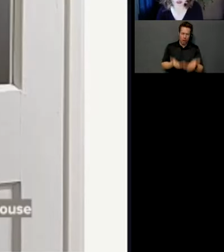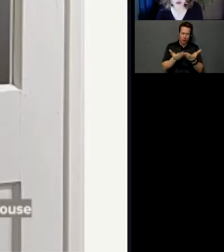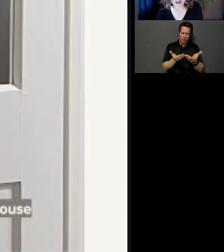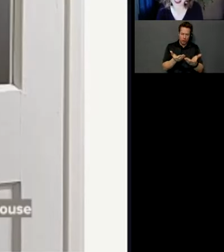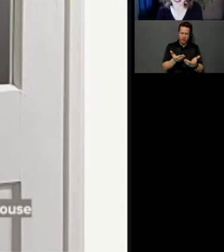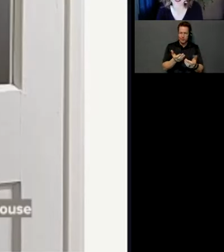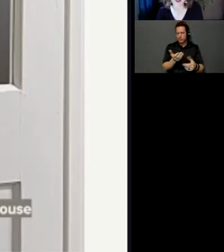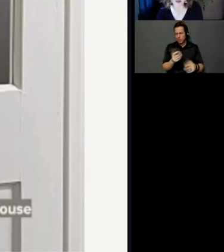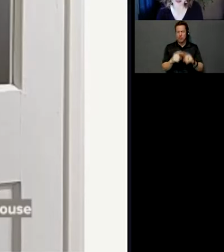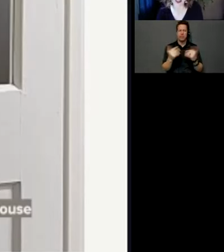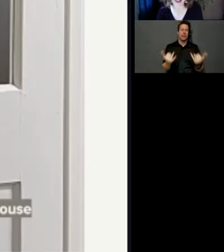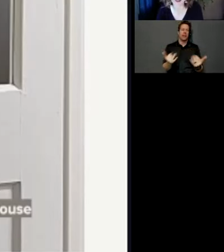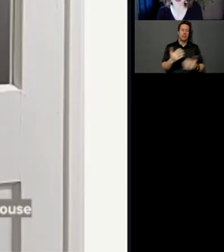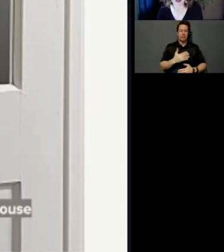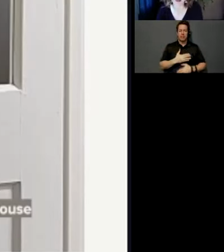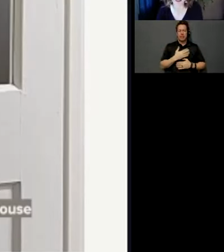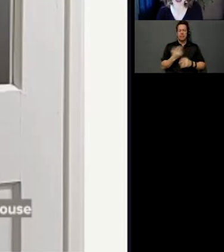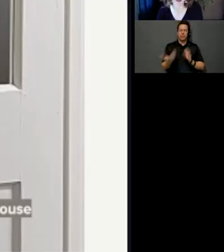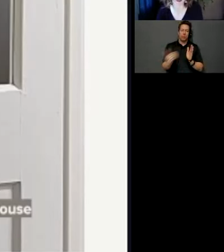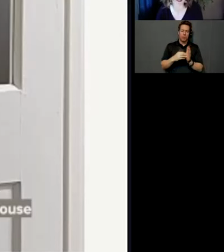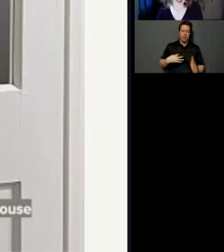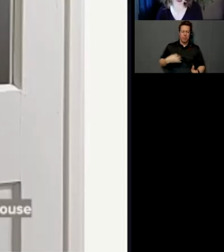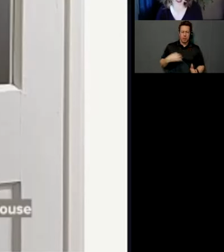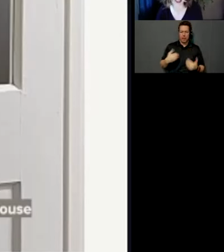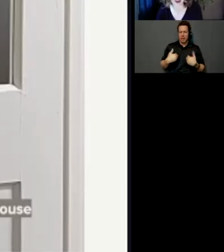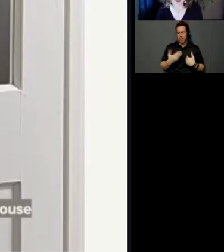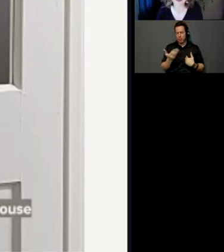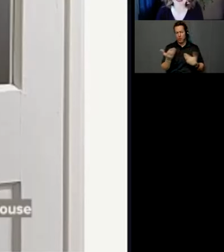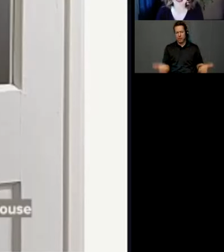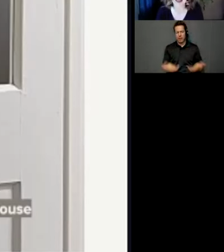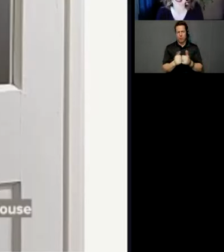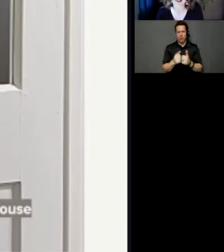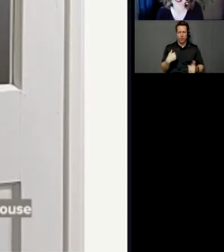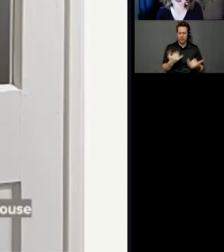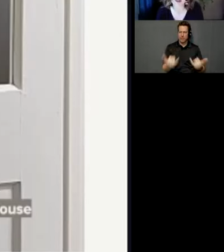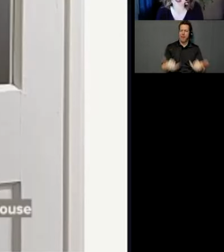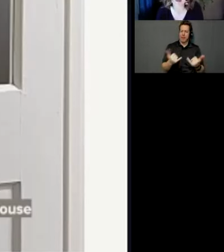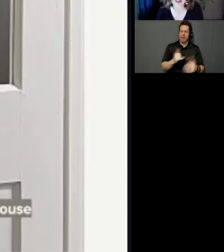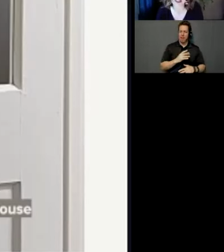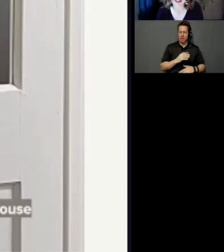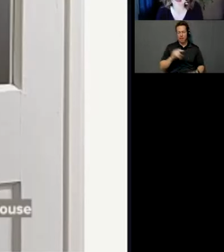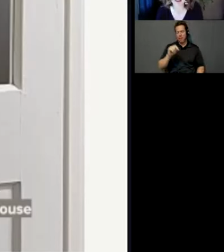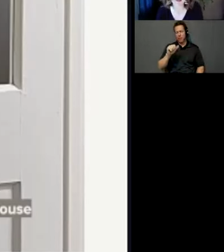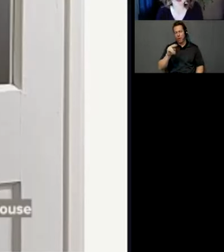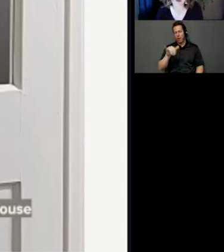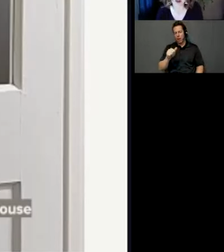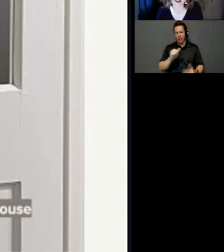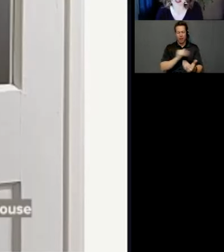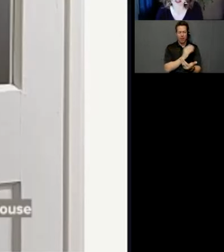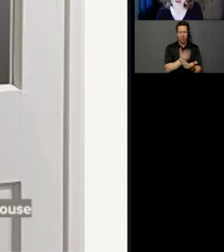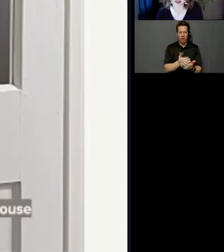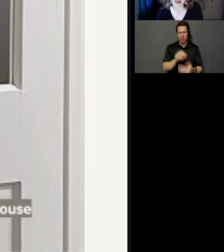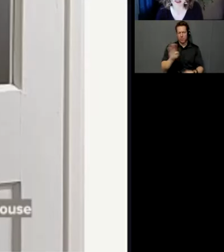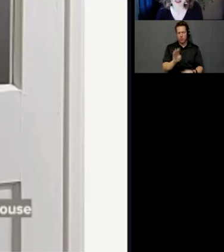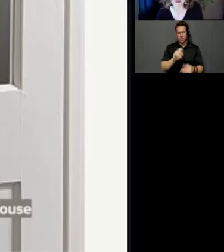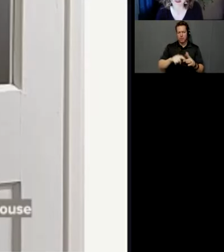but we're so glad that she reapplied and that we are able to have her here with us now. Tania arrived in Boise at the beginning of February, and